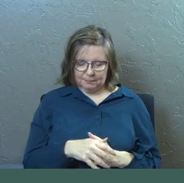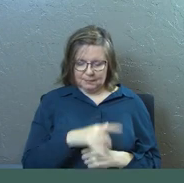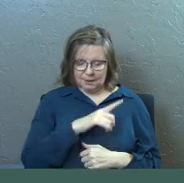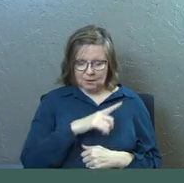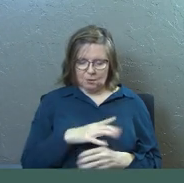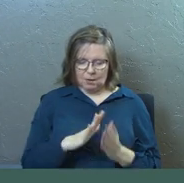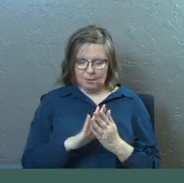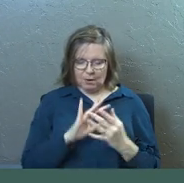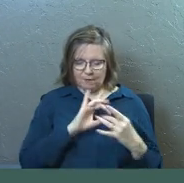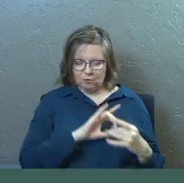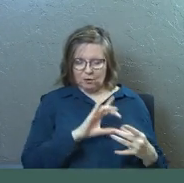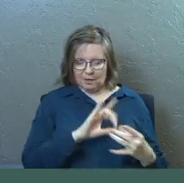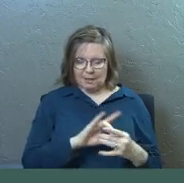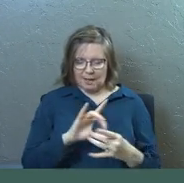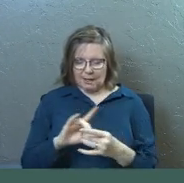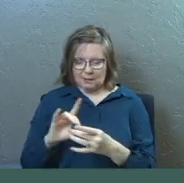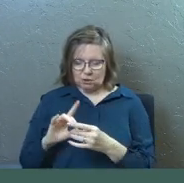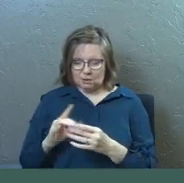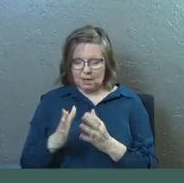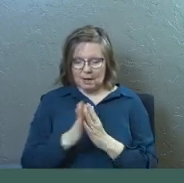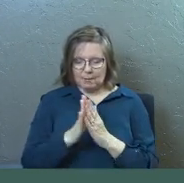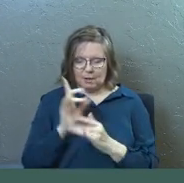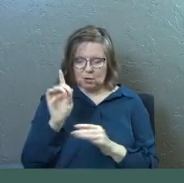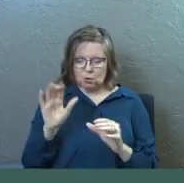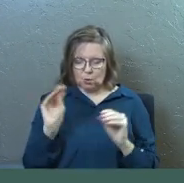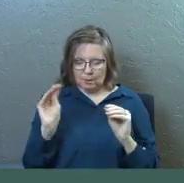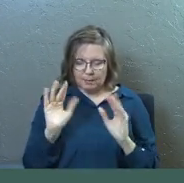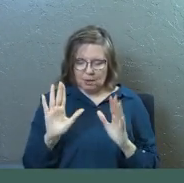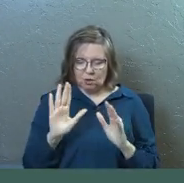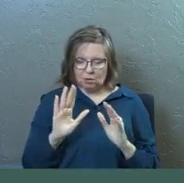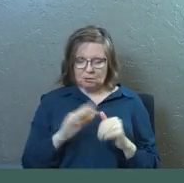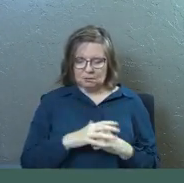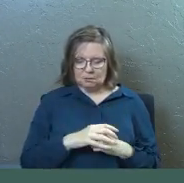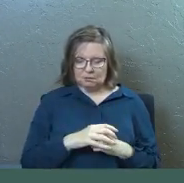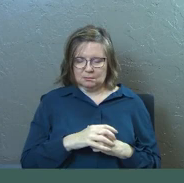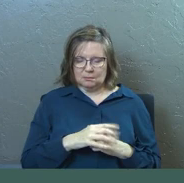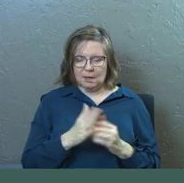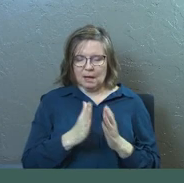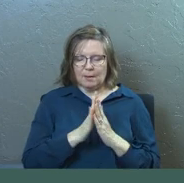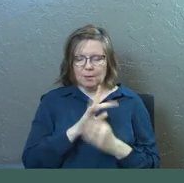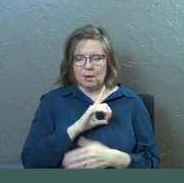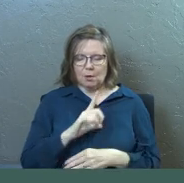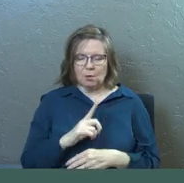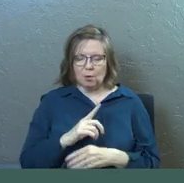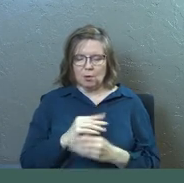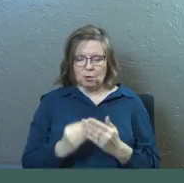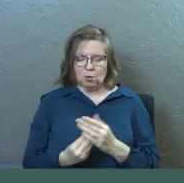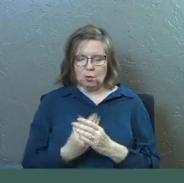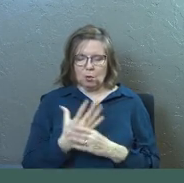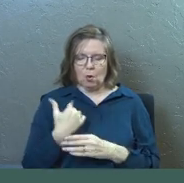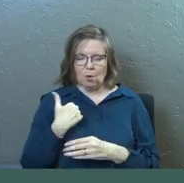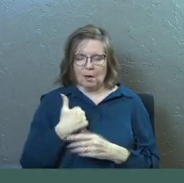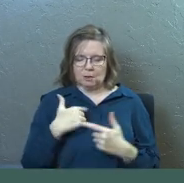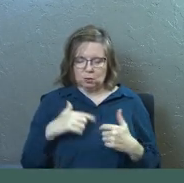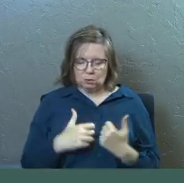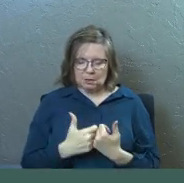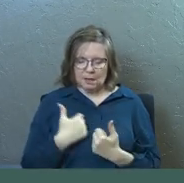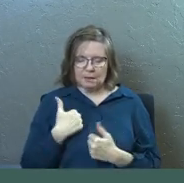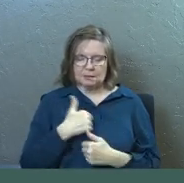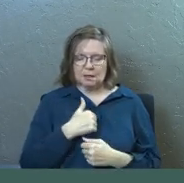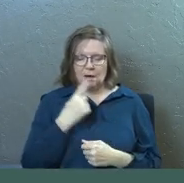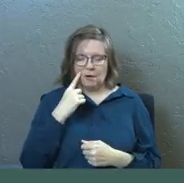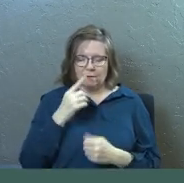And Lord, I pray for connections all over the place, God. I pray that you would do miracles all over the place. I pray, Lord, that you would grow us up, that you would challenge us,